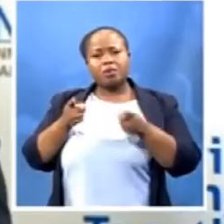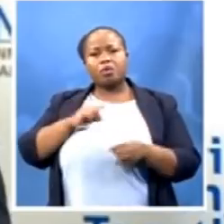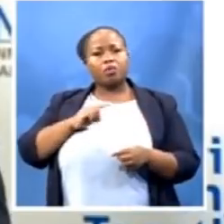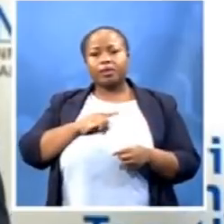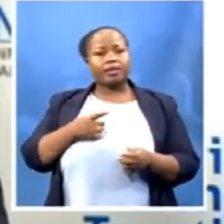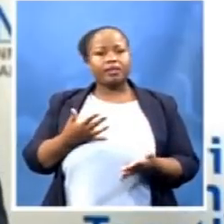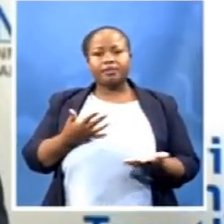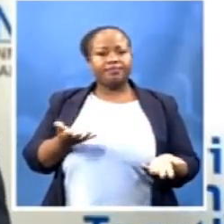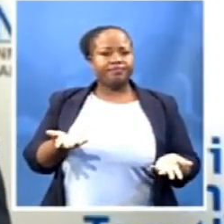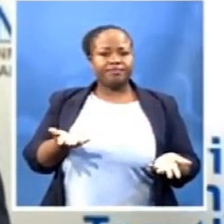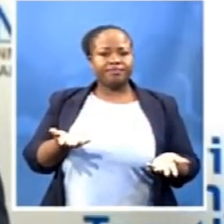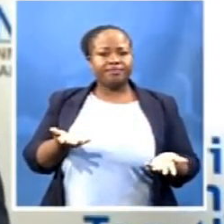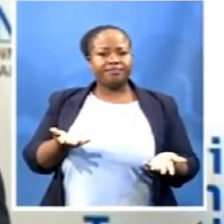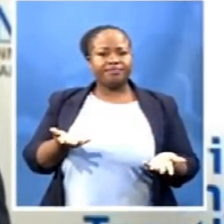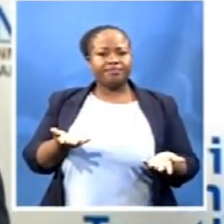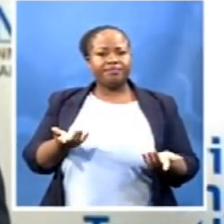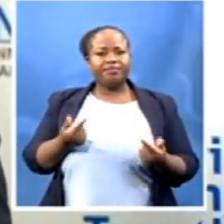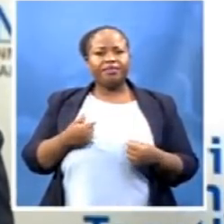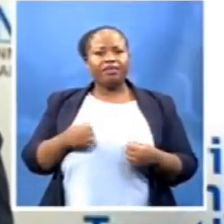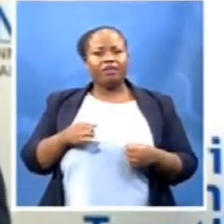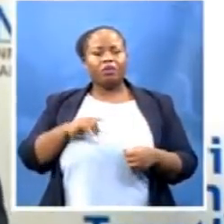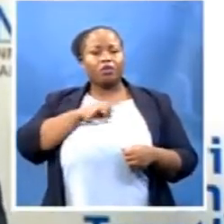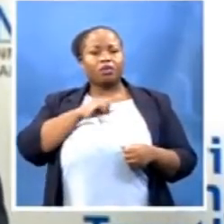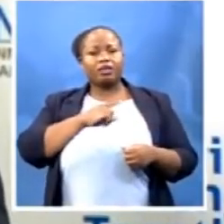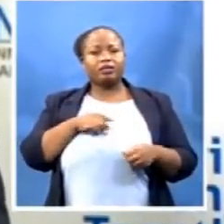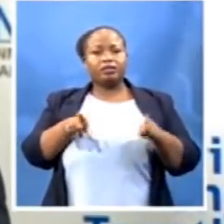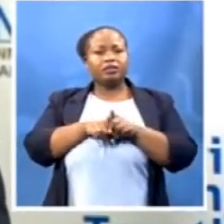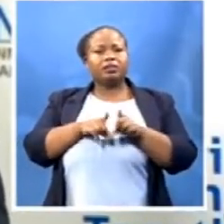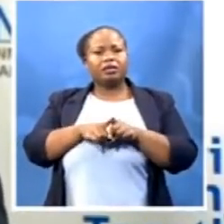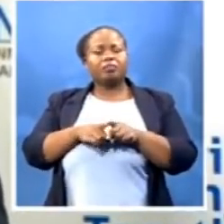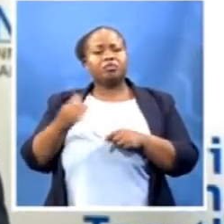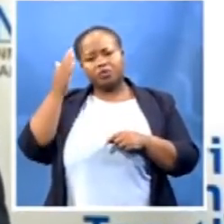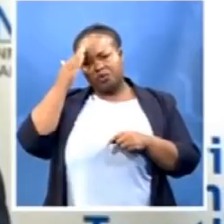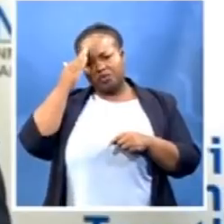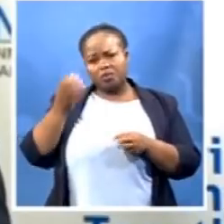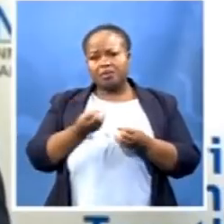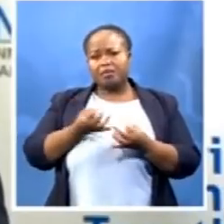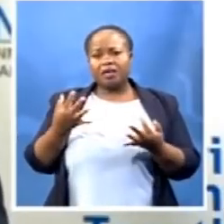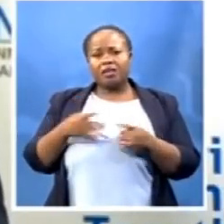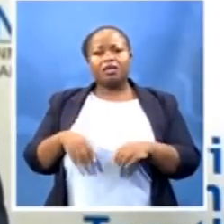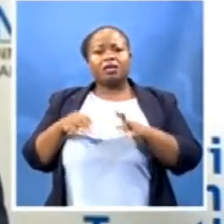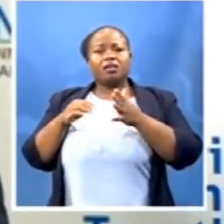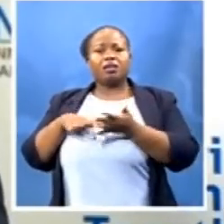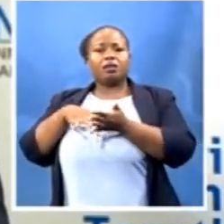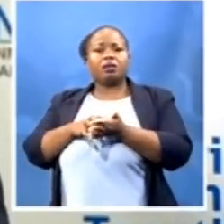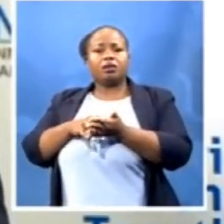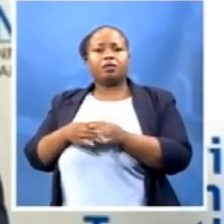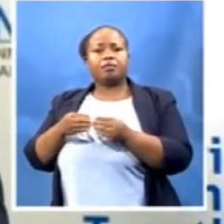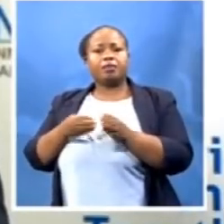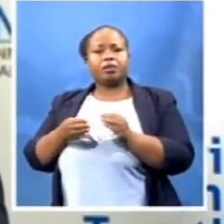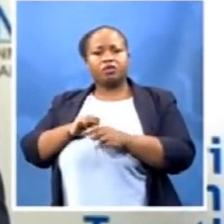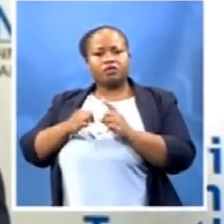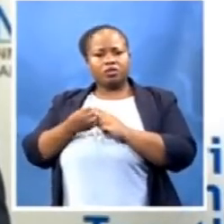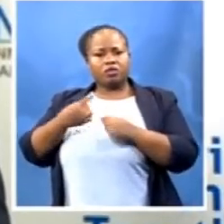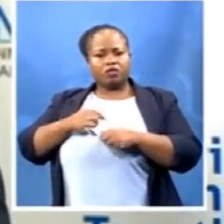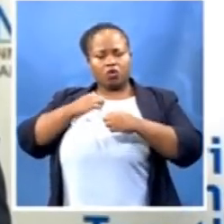not only exploit the legitimate concerns of the most vulnerable members of our society for their own selfish ends, but are